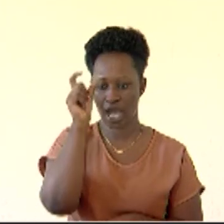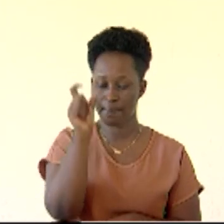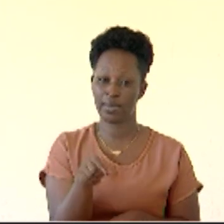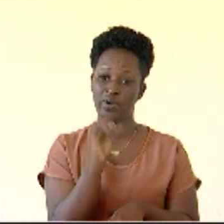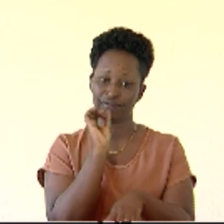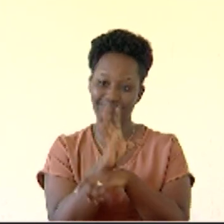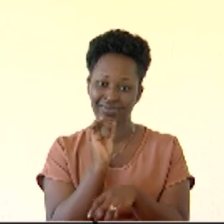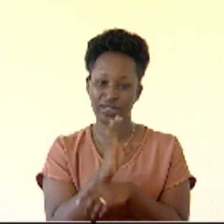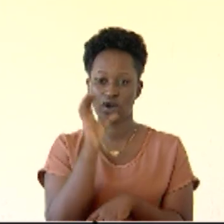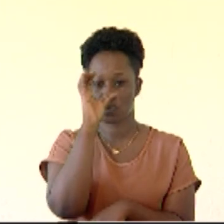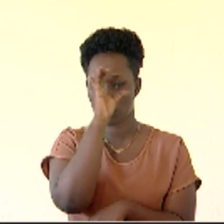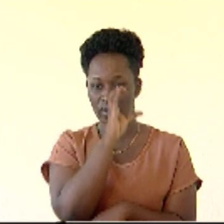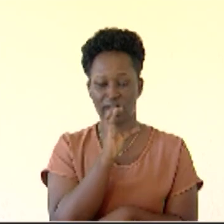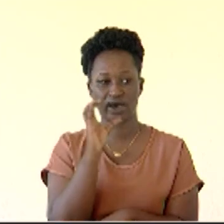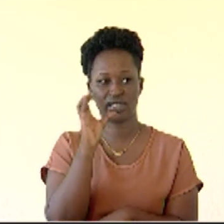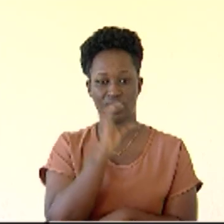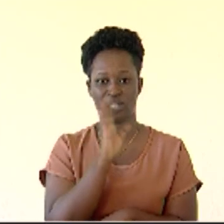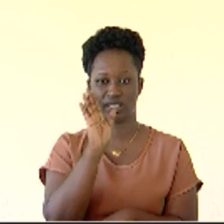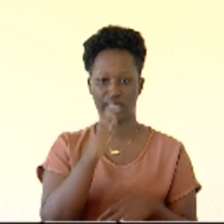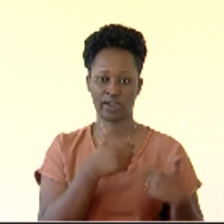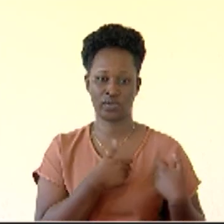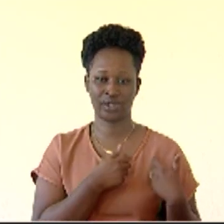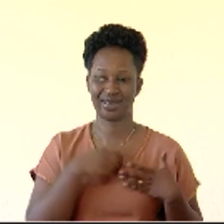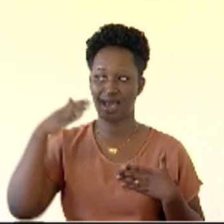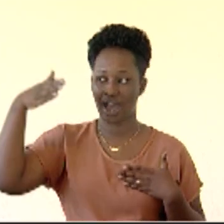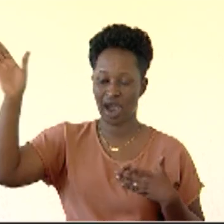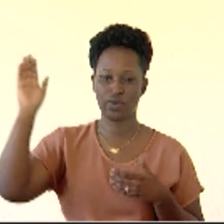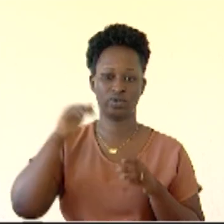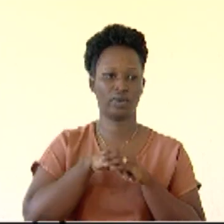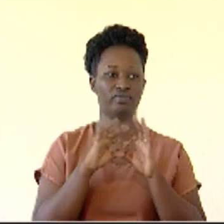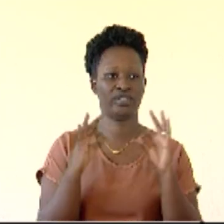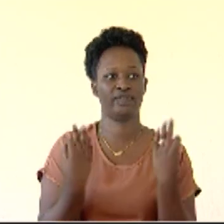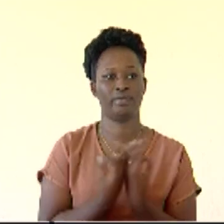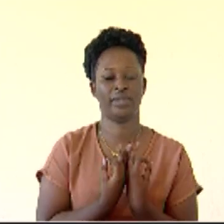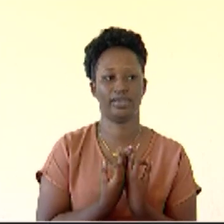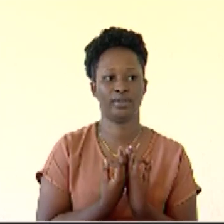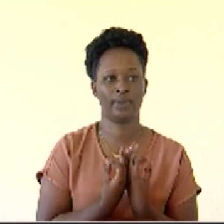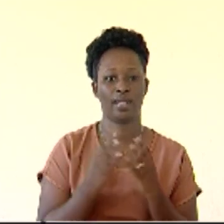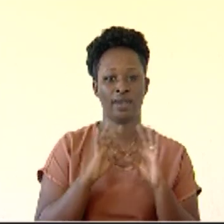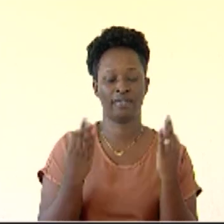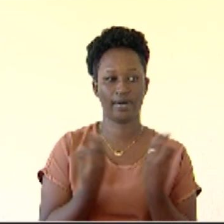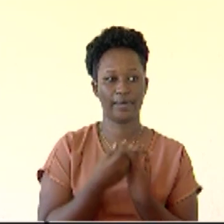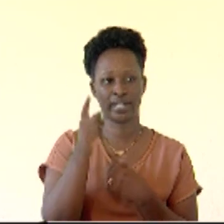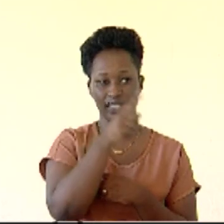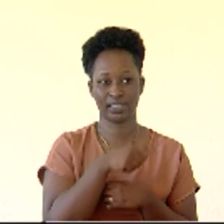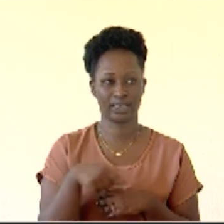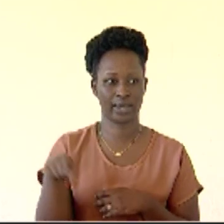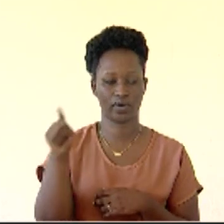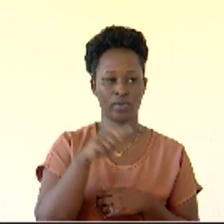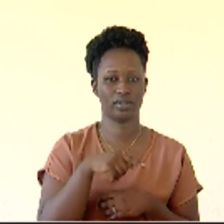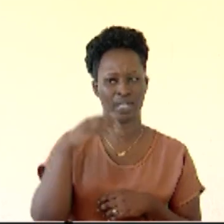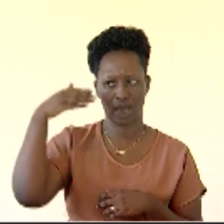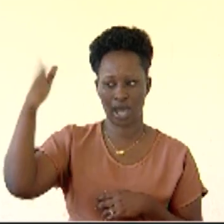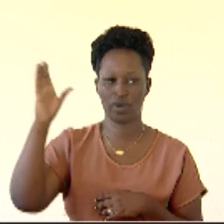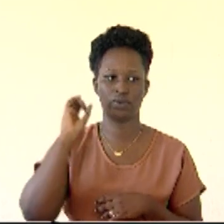advised to find their mates outside of their family cycles. Family cycles, you go out from the